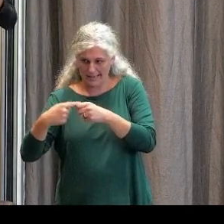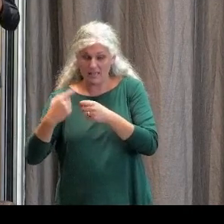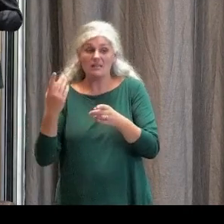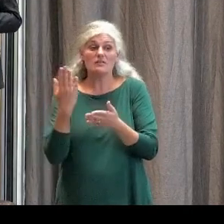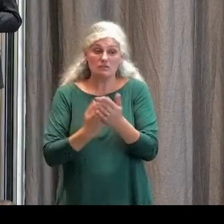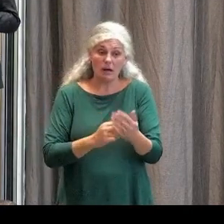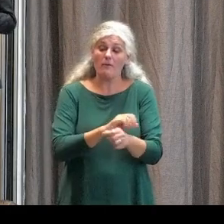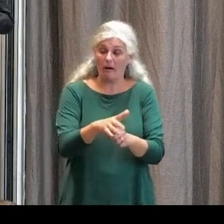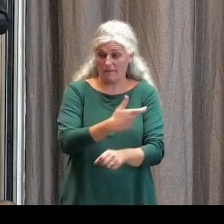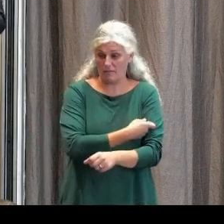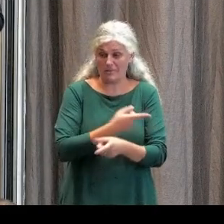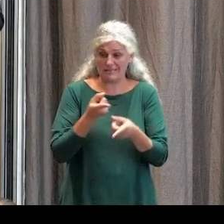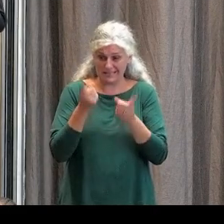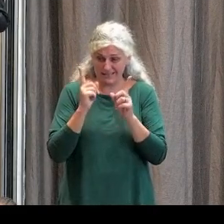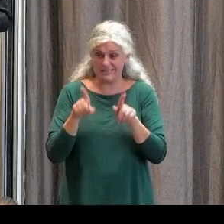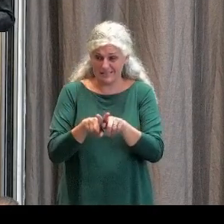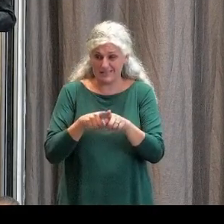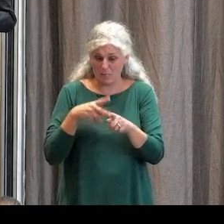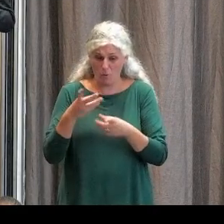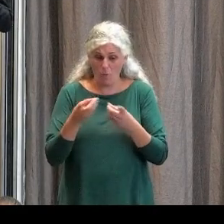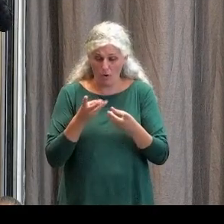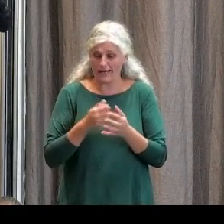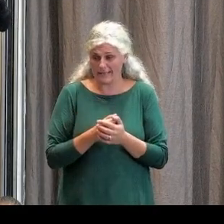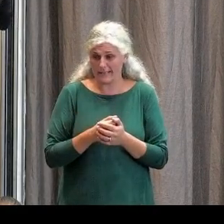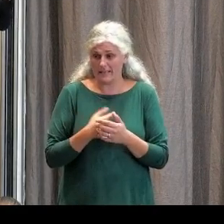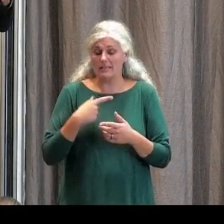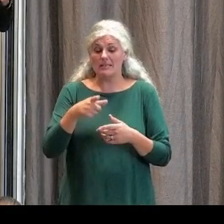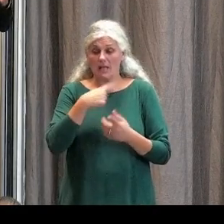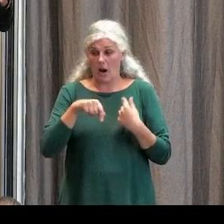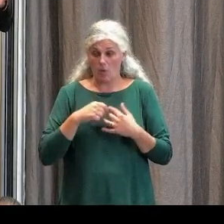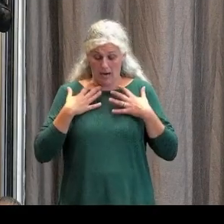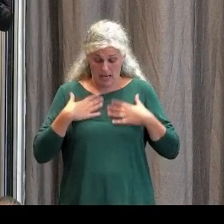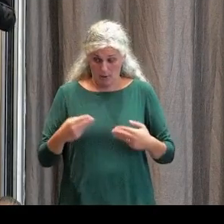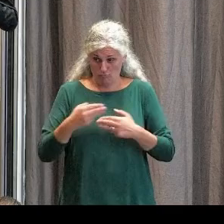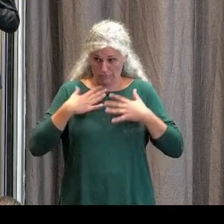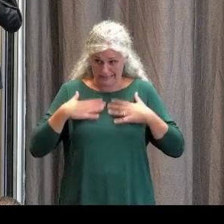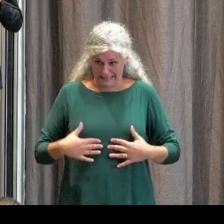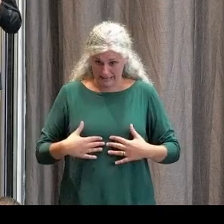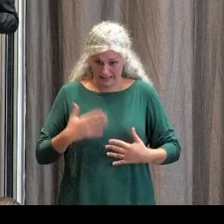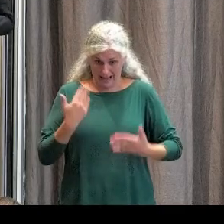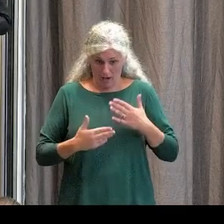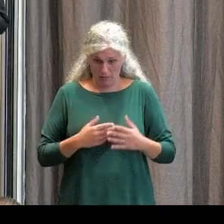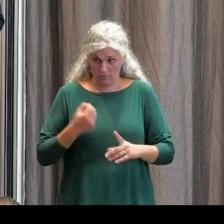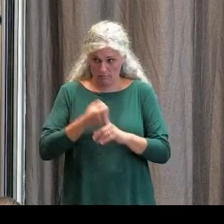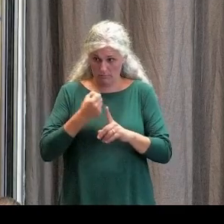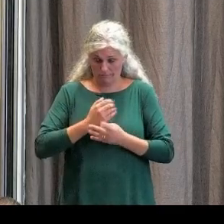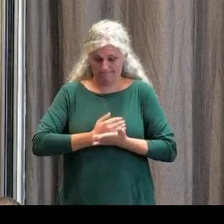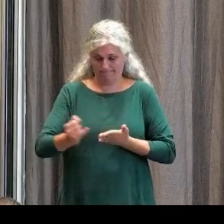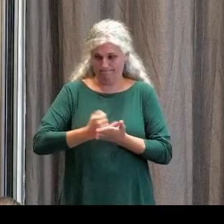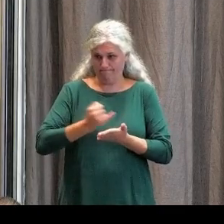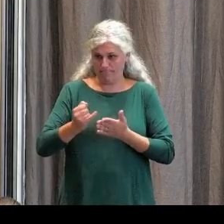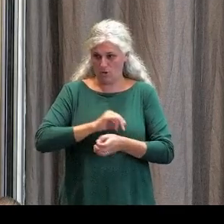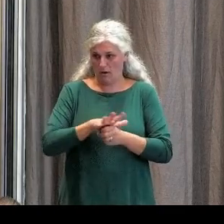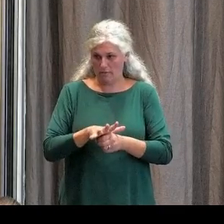vaccines were a bit like this. We had mRNA in our COVID vaccine. That taught our immune system how to fight COVID.